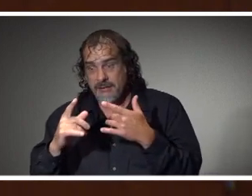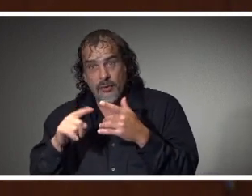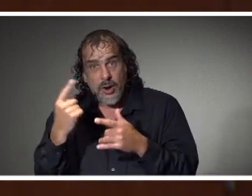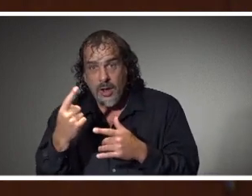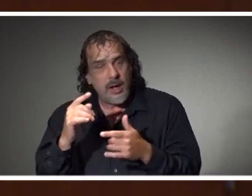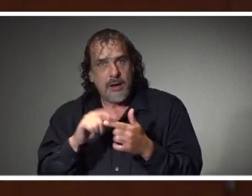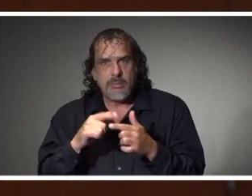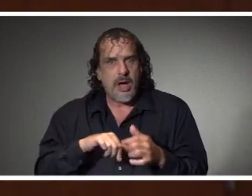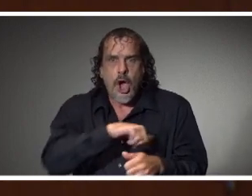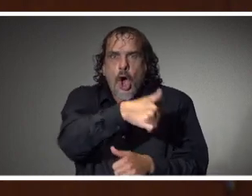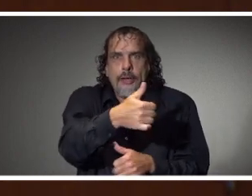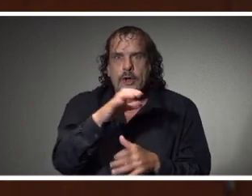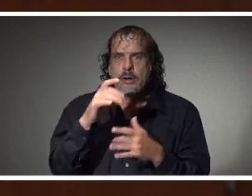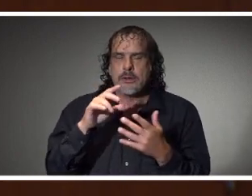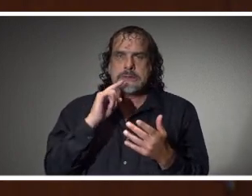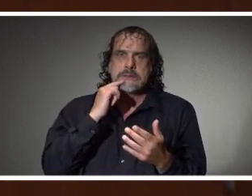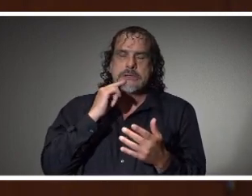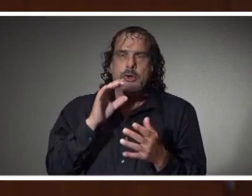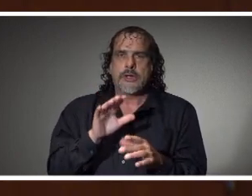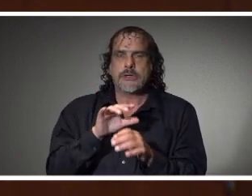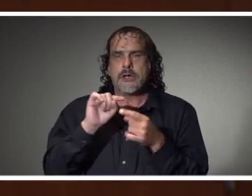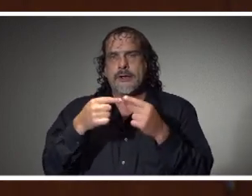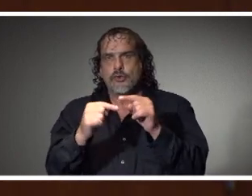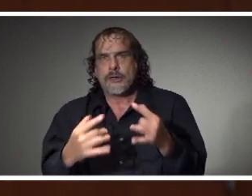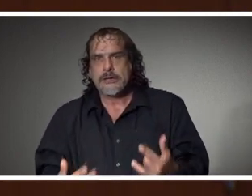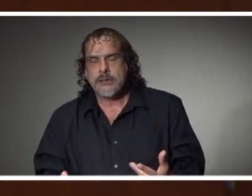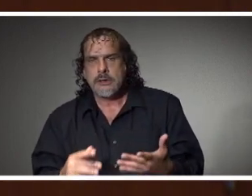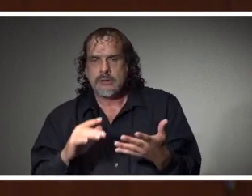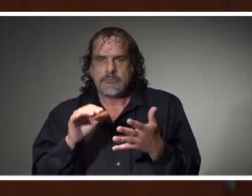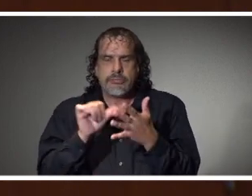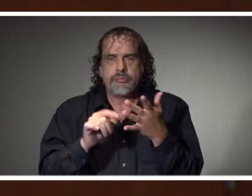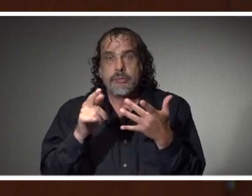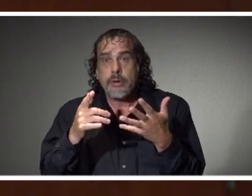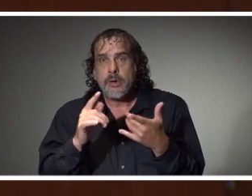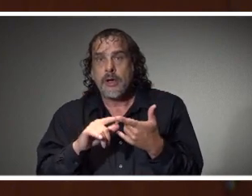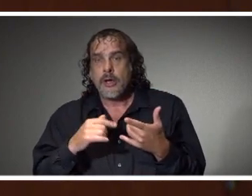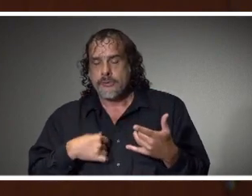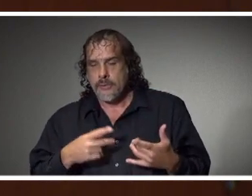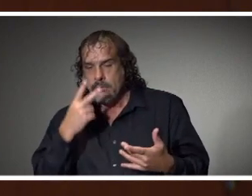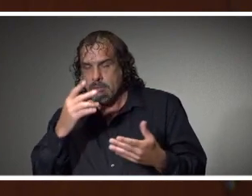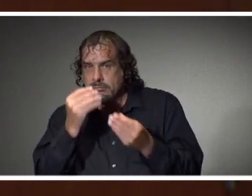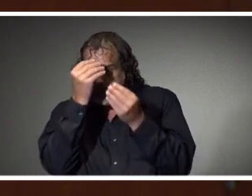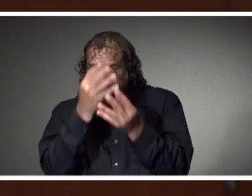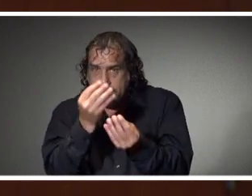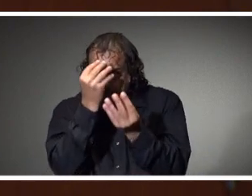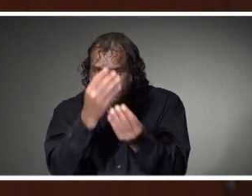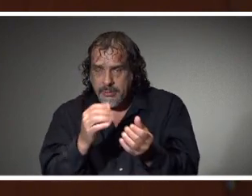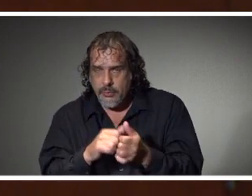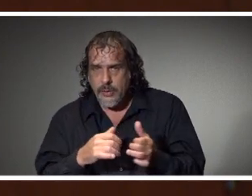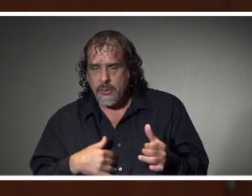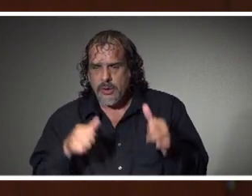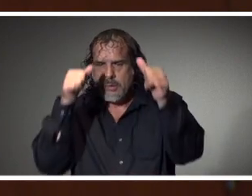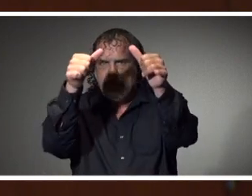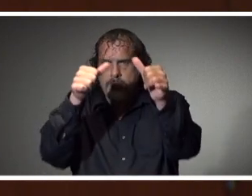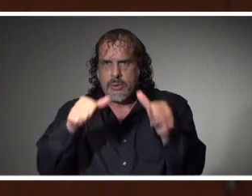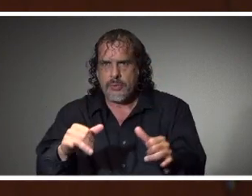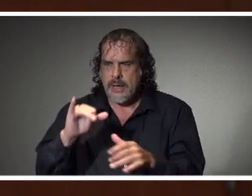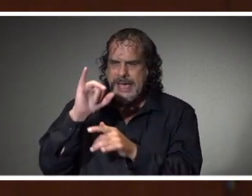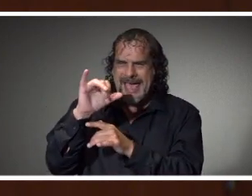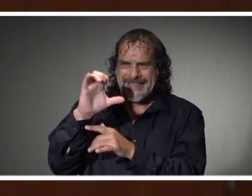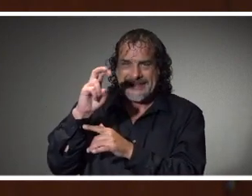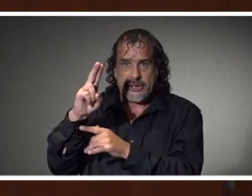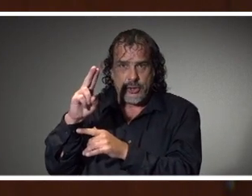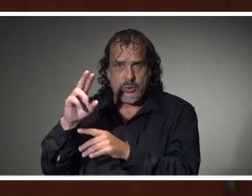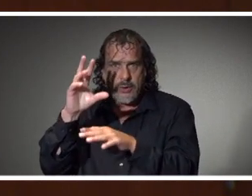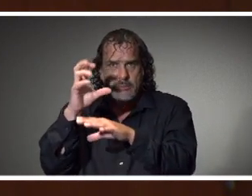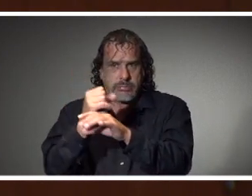stress. So please continue to be careful. We'll keep you informed. We are planning to post hospitalization ICU data by region